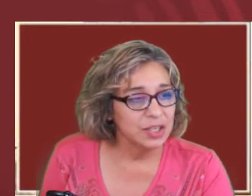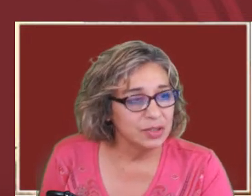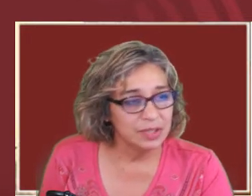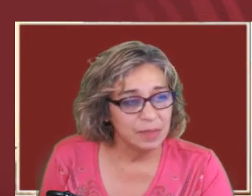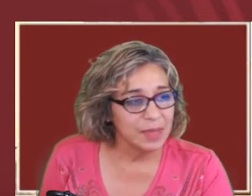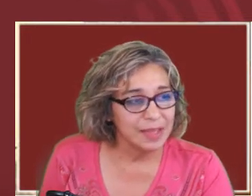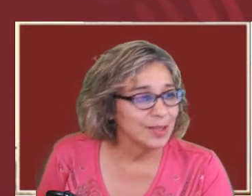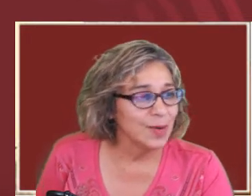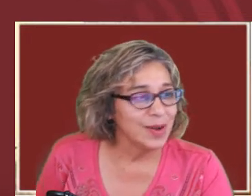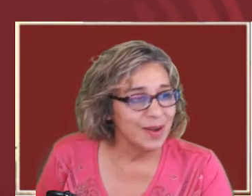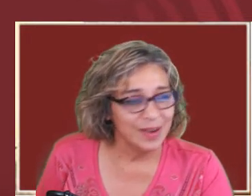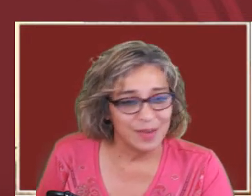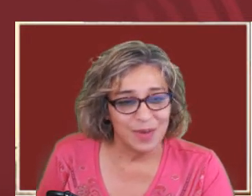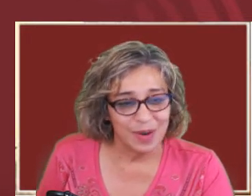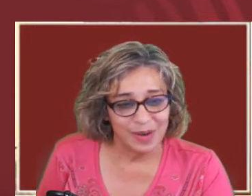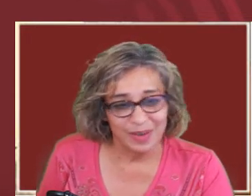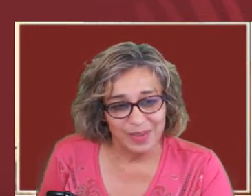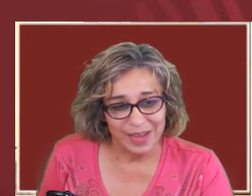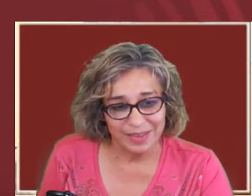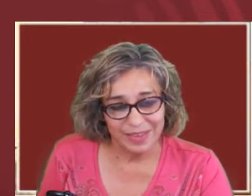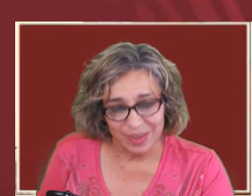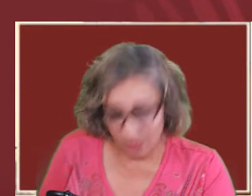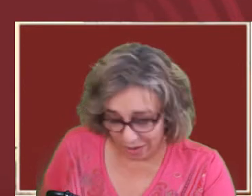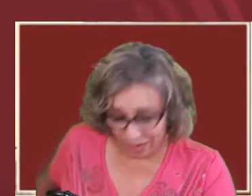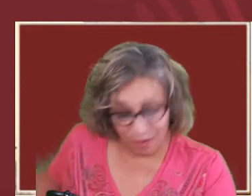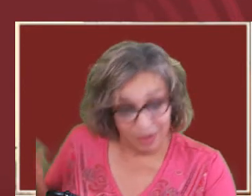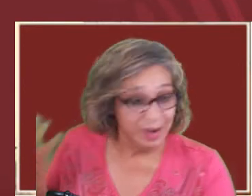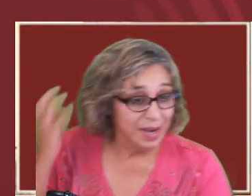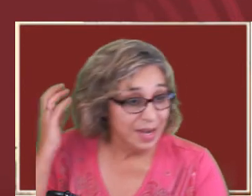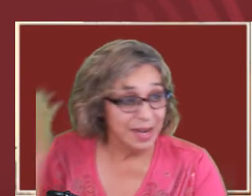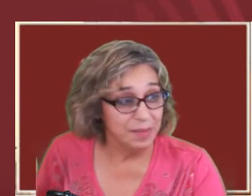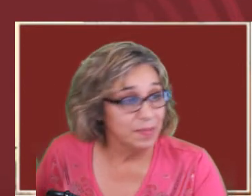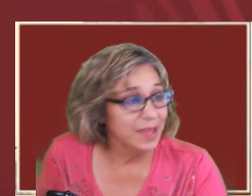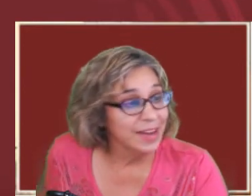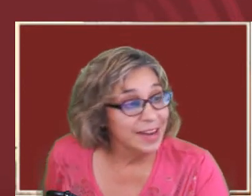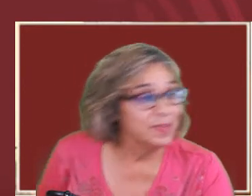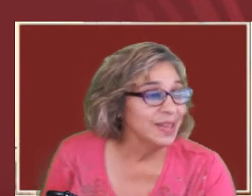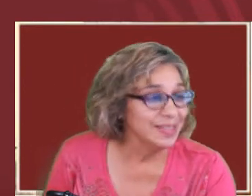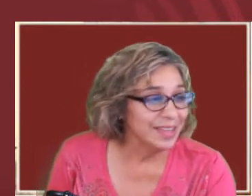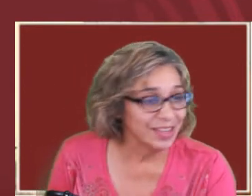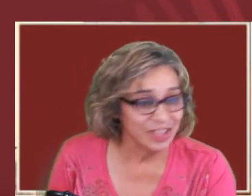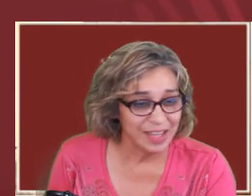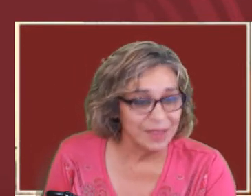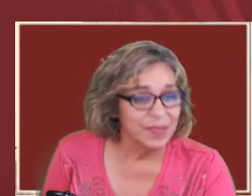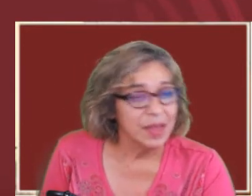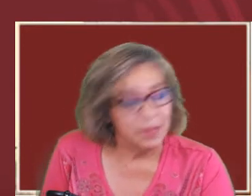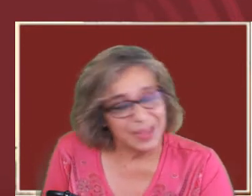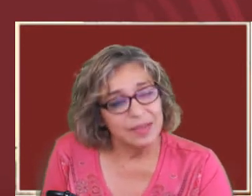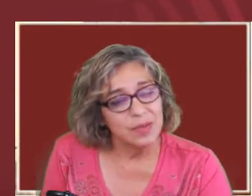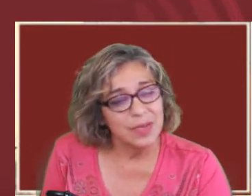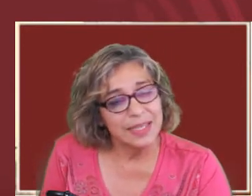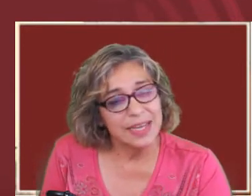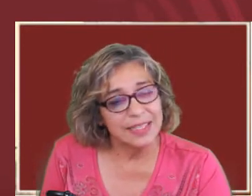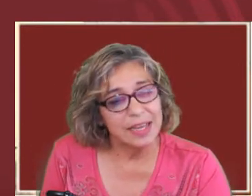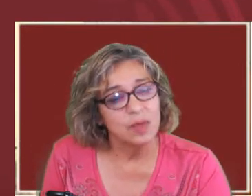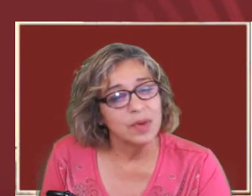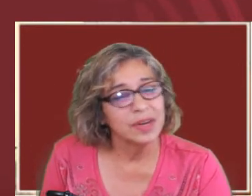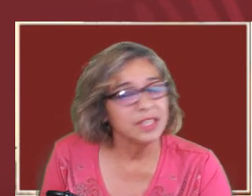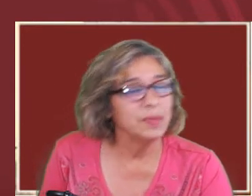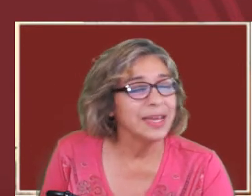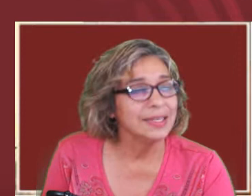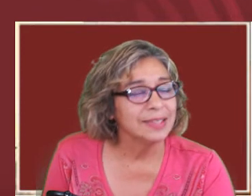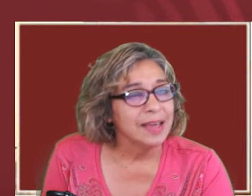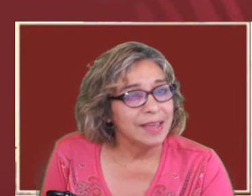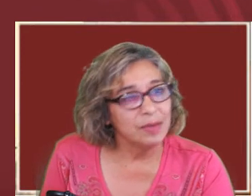to something that's going on at work, that or in any place, actually. But the reason I say at work